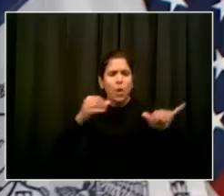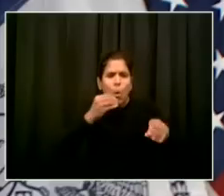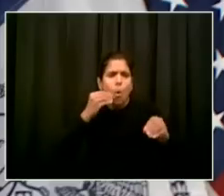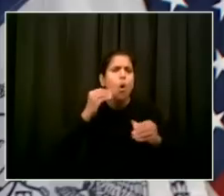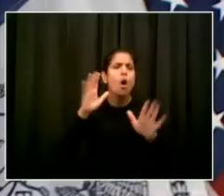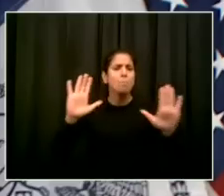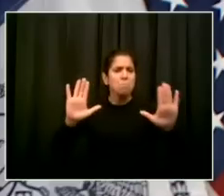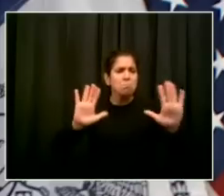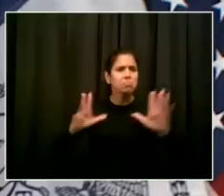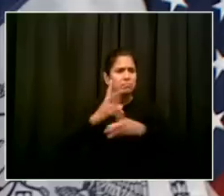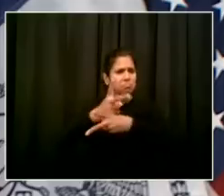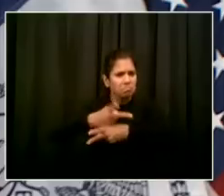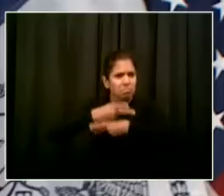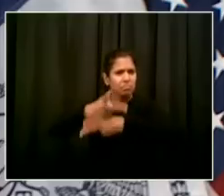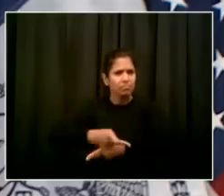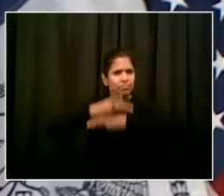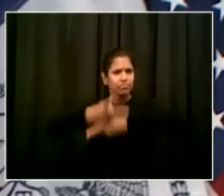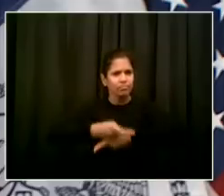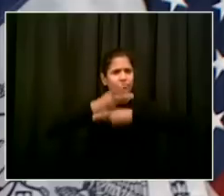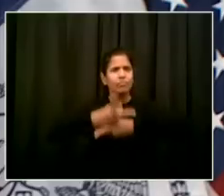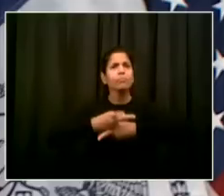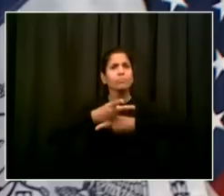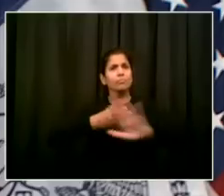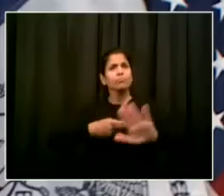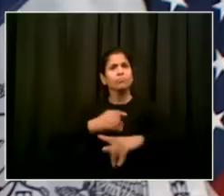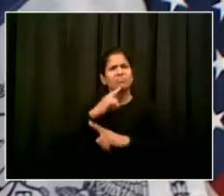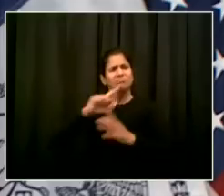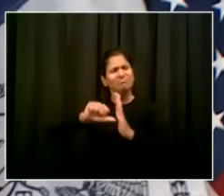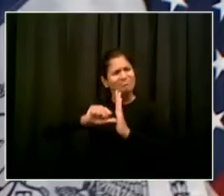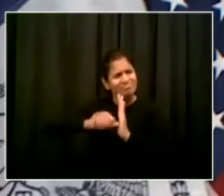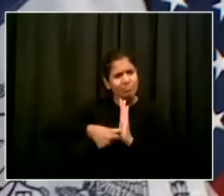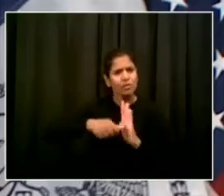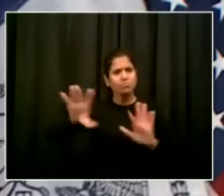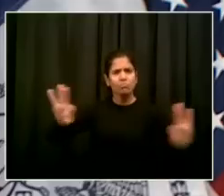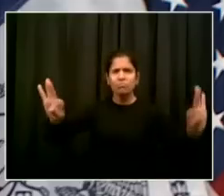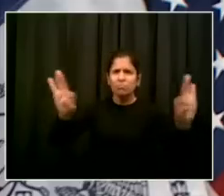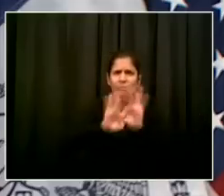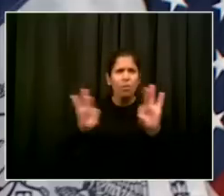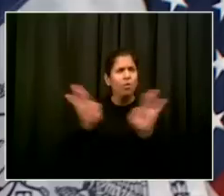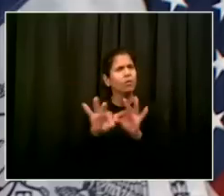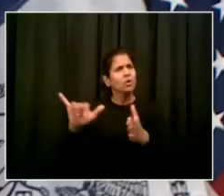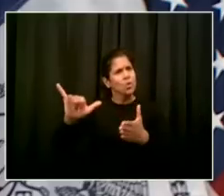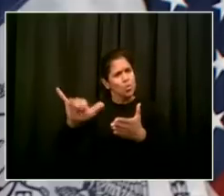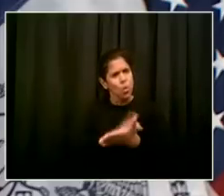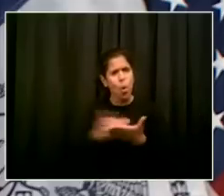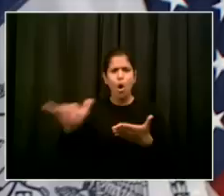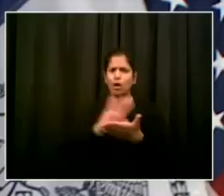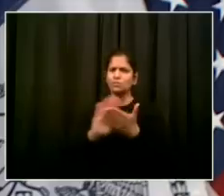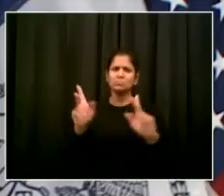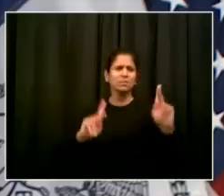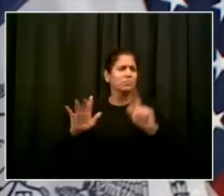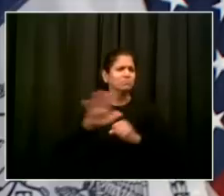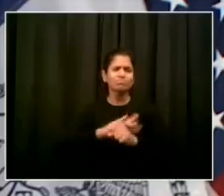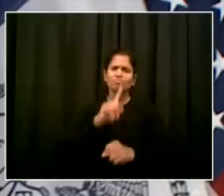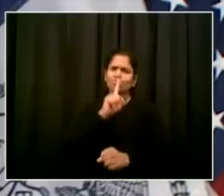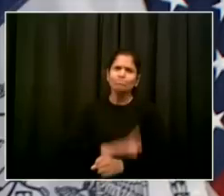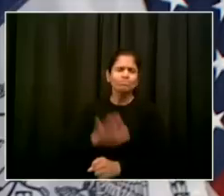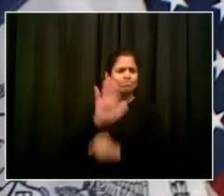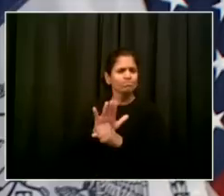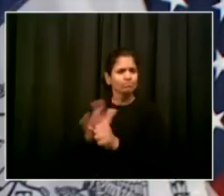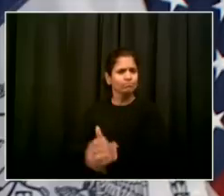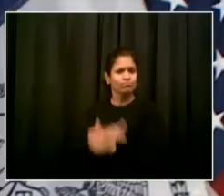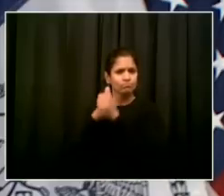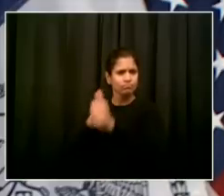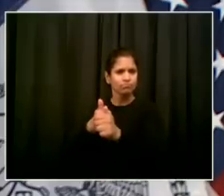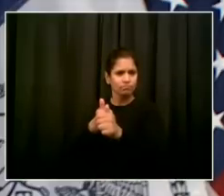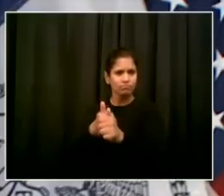and the science here. We talk about it every day. We put it out very publicly. There's a wide level of understanding amongst New Yorkers. New Yorkers never really let down